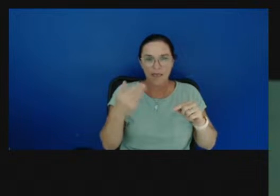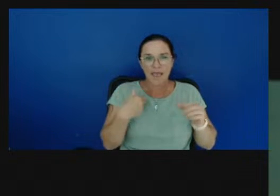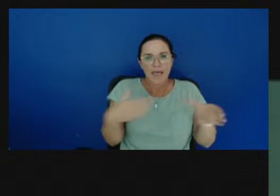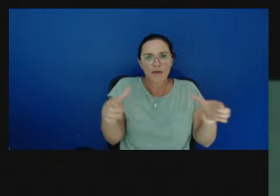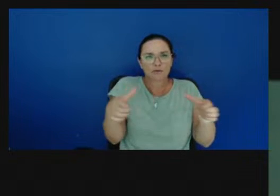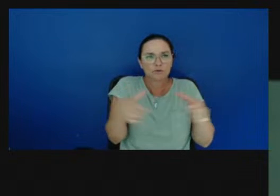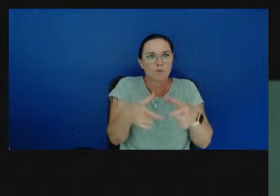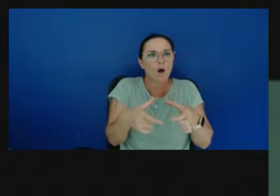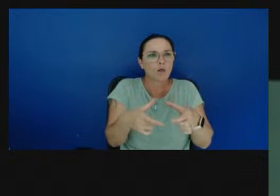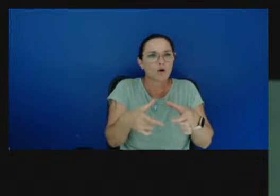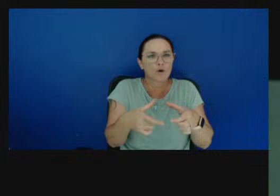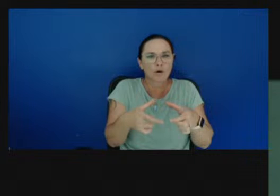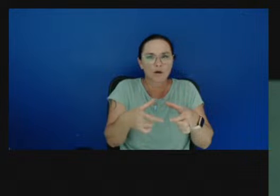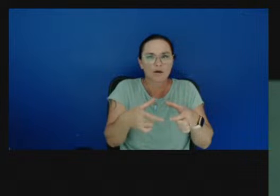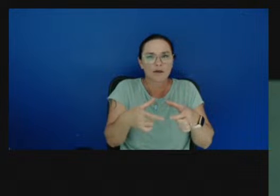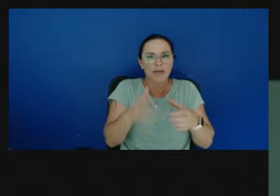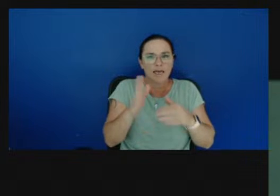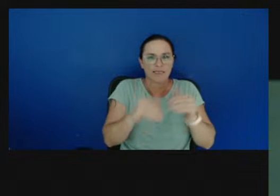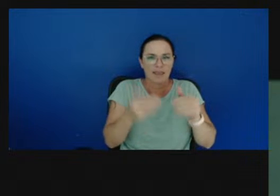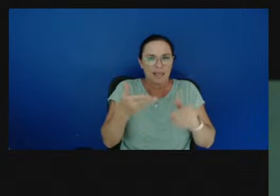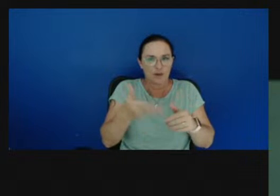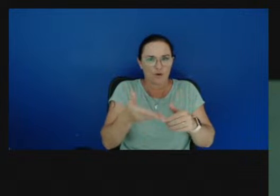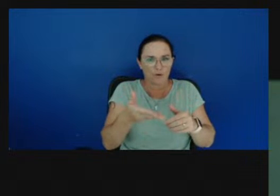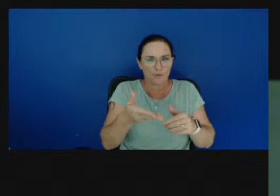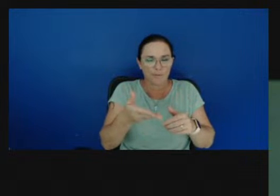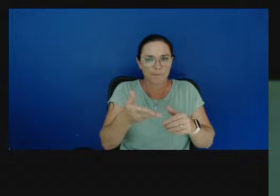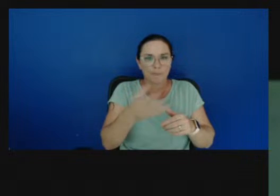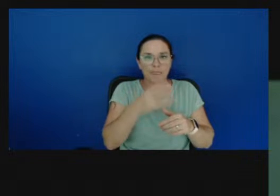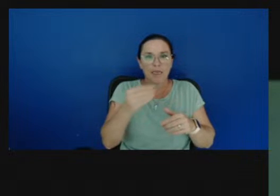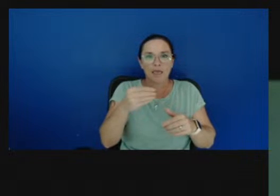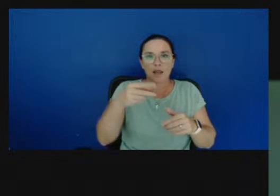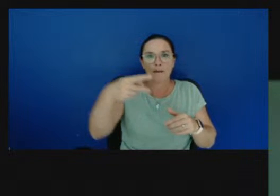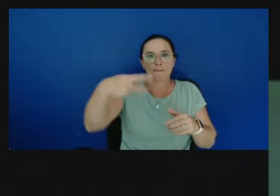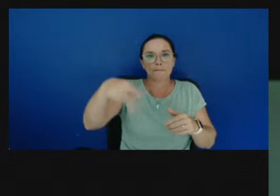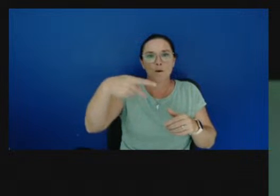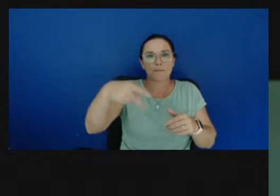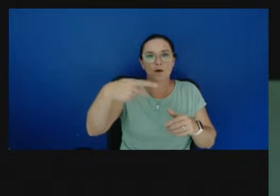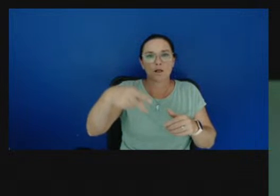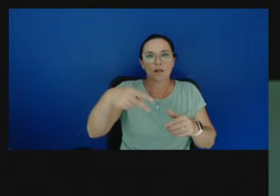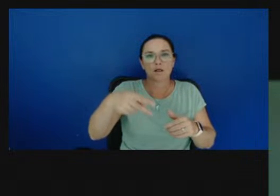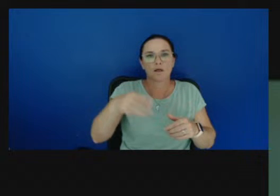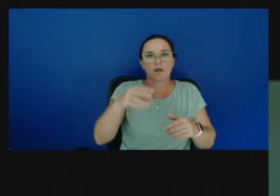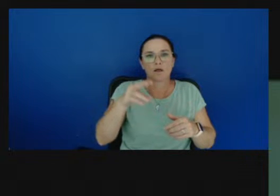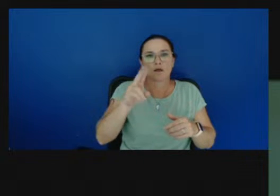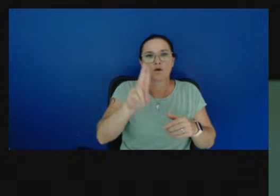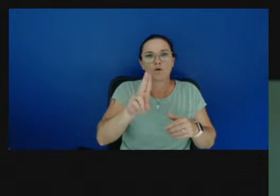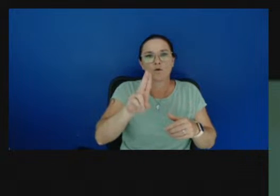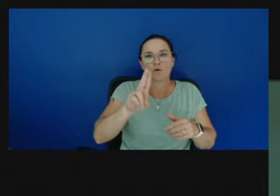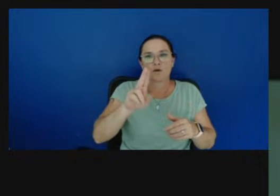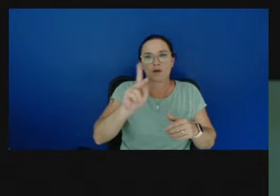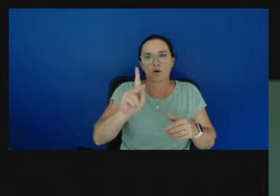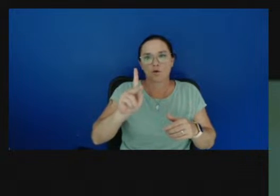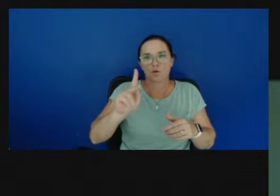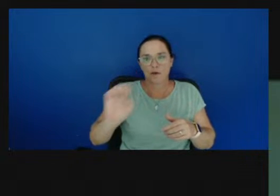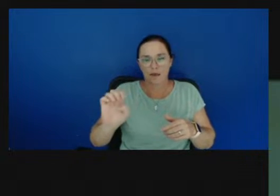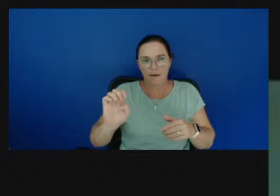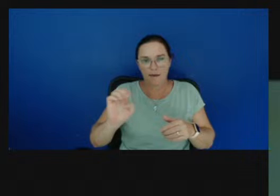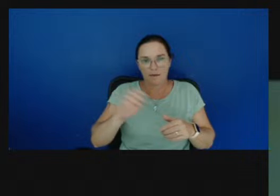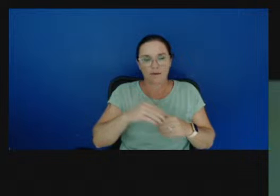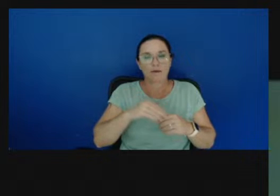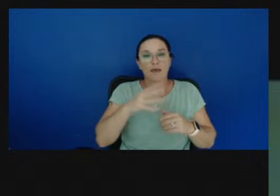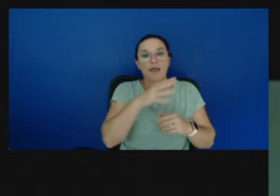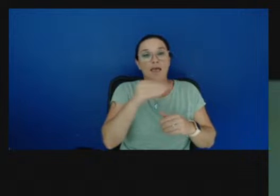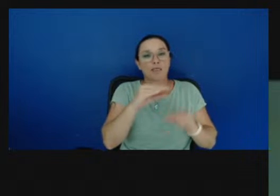circumference than shown here. And the purple arrow shows Uikahuna Bluff. And at that time, there were no structures